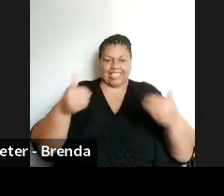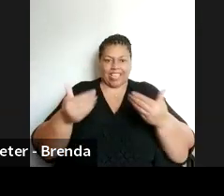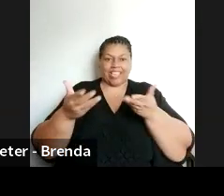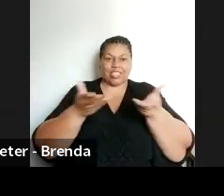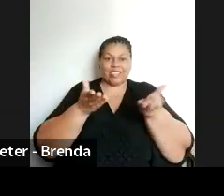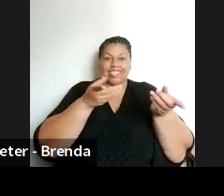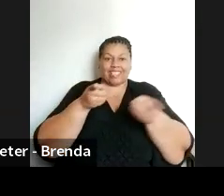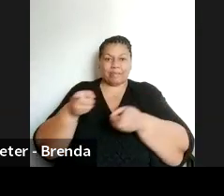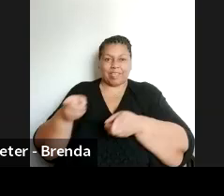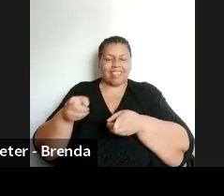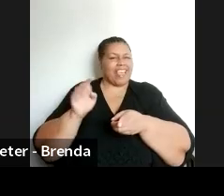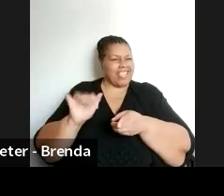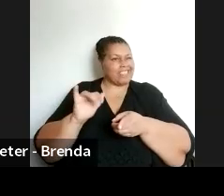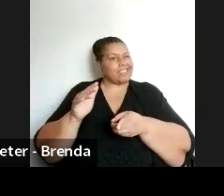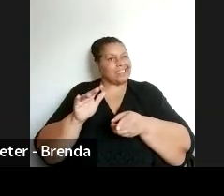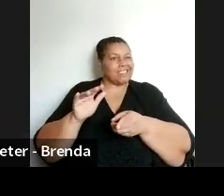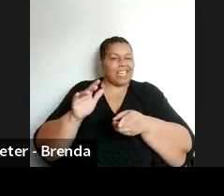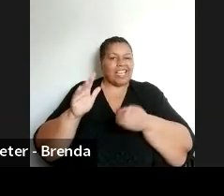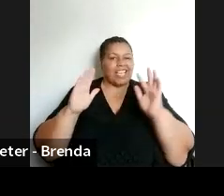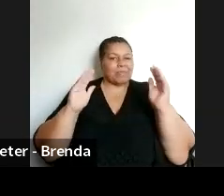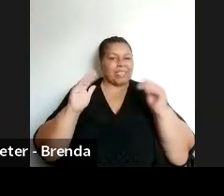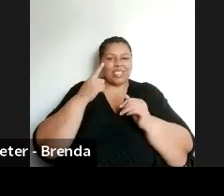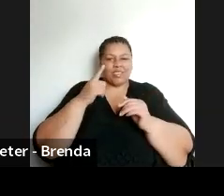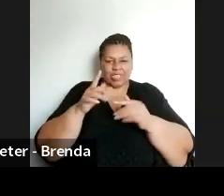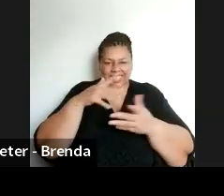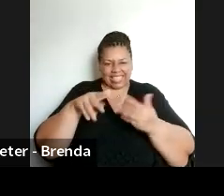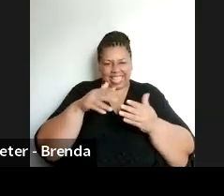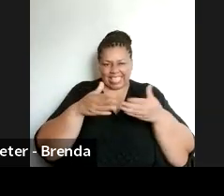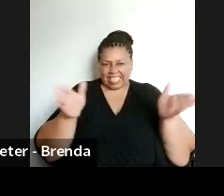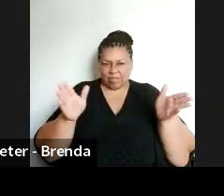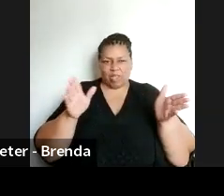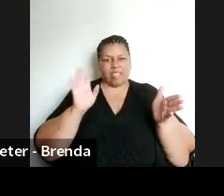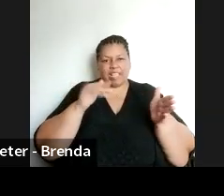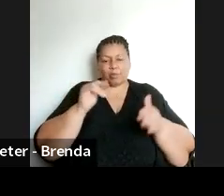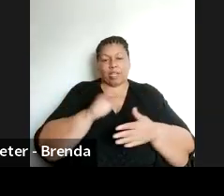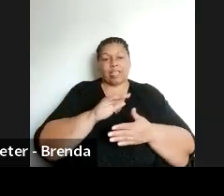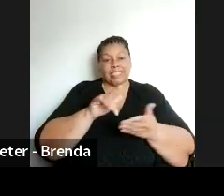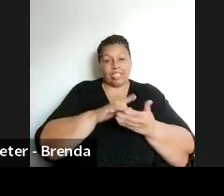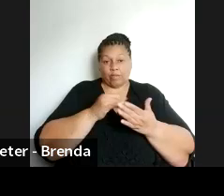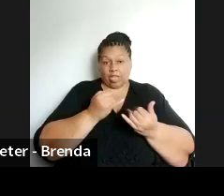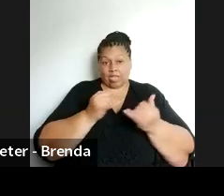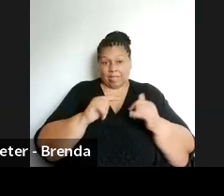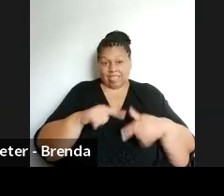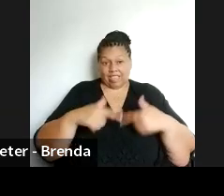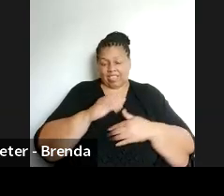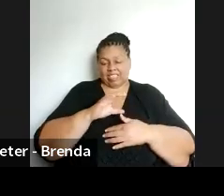expectations for society. And that's where I think CILs can really play a role as well.